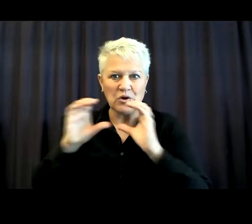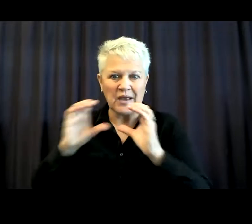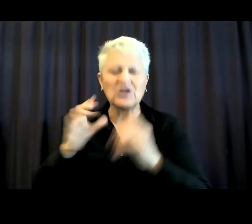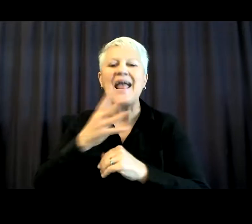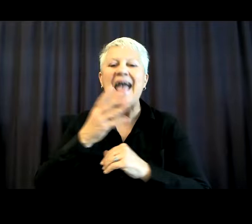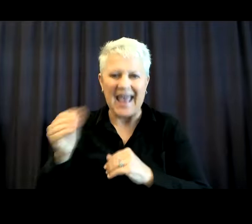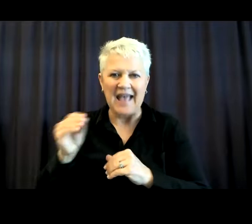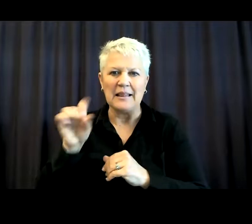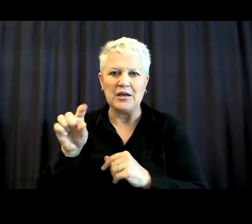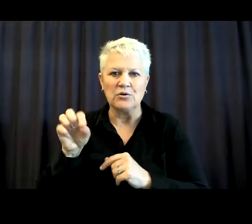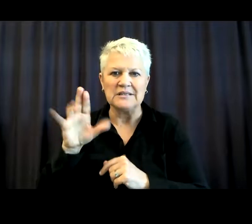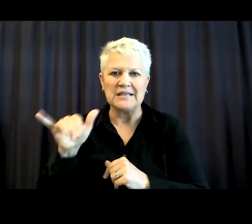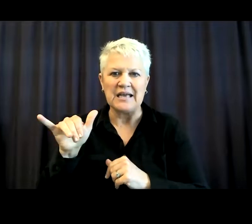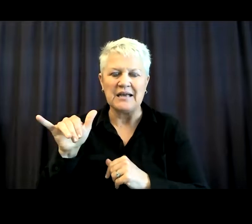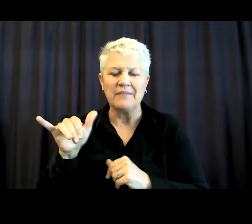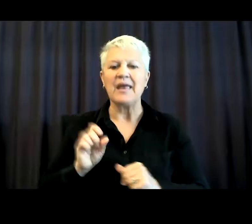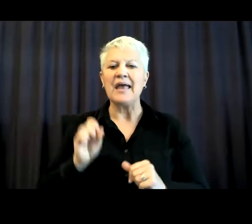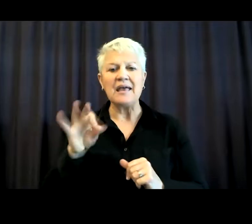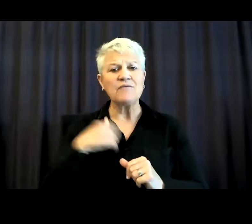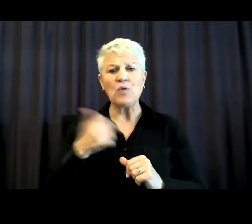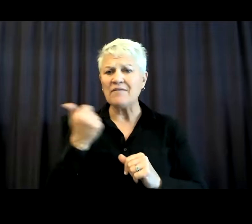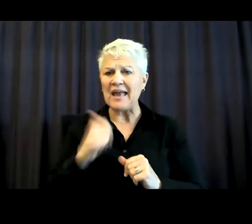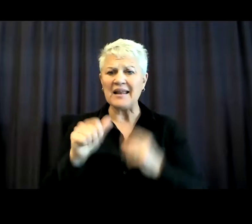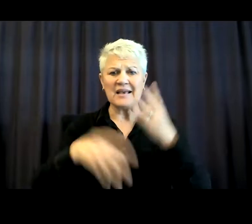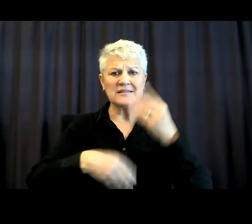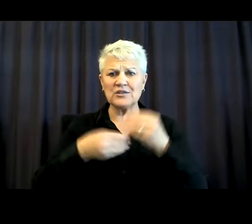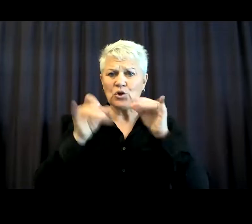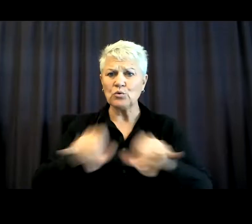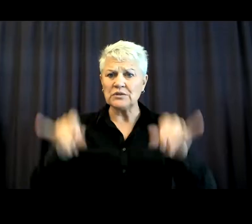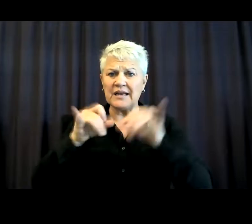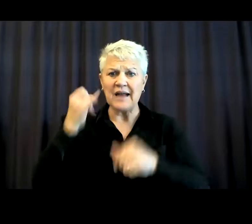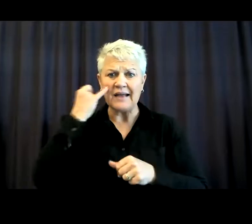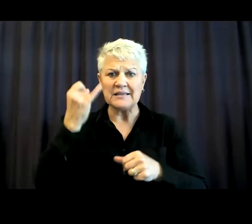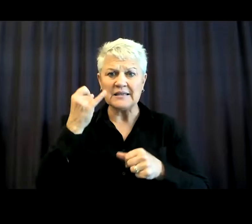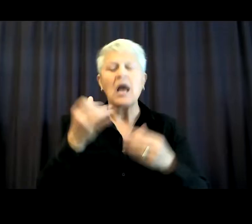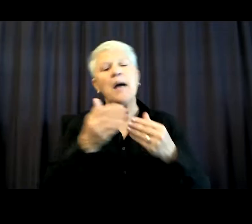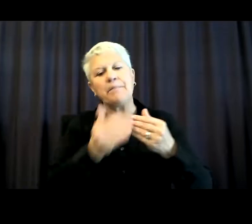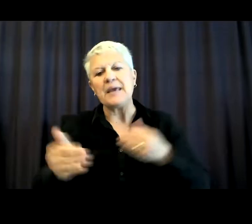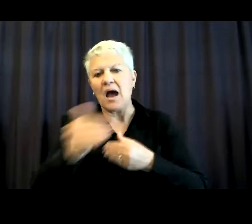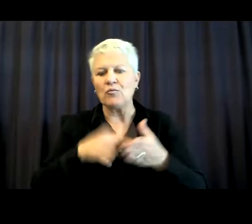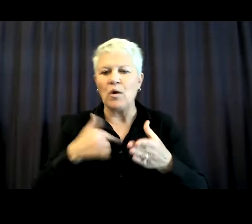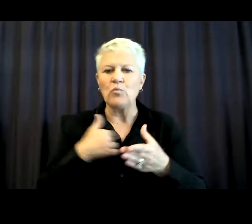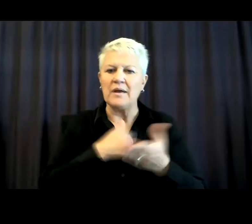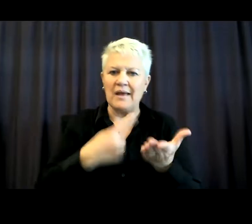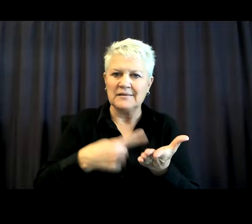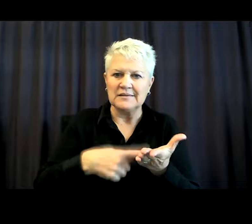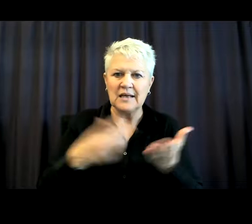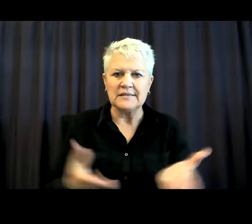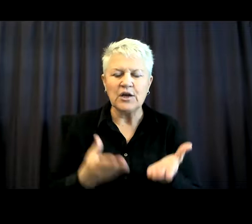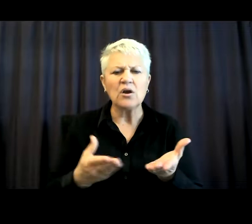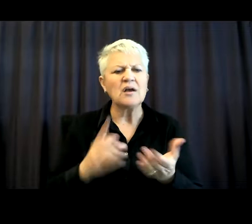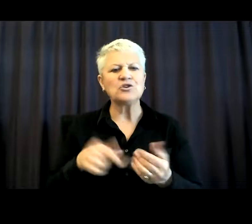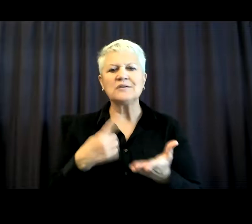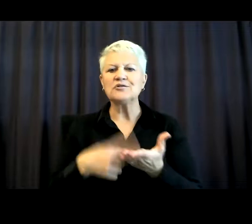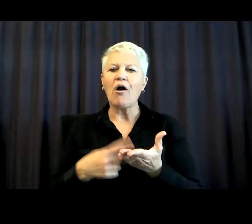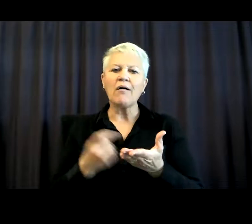and literacy? And if you have any additional routine ideas beyond what we have time to do here, just talk a little bit